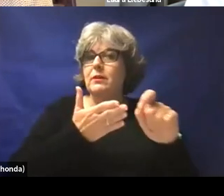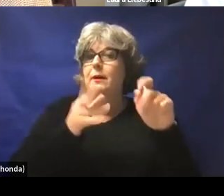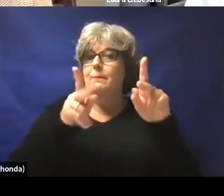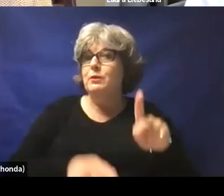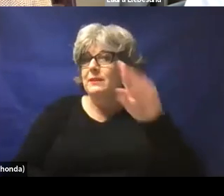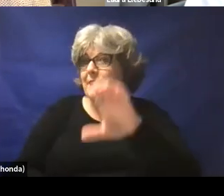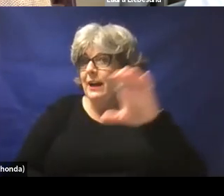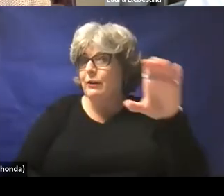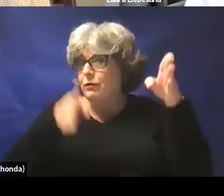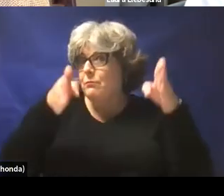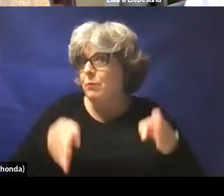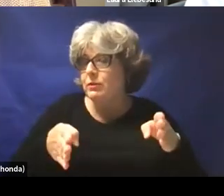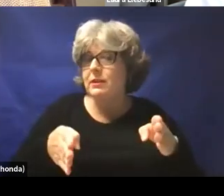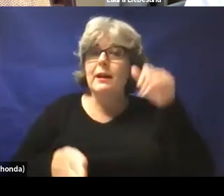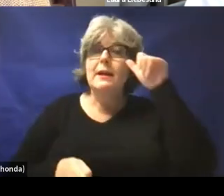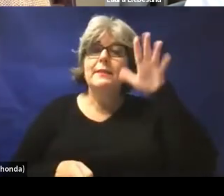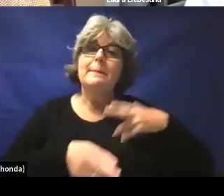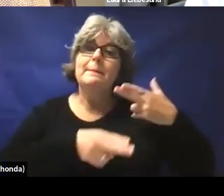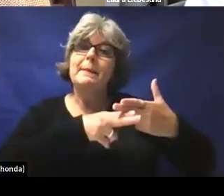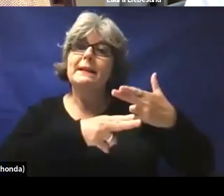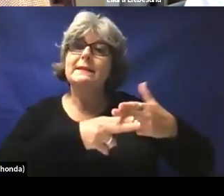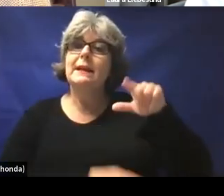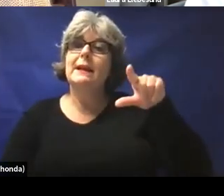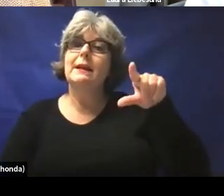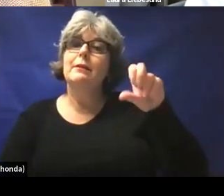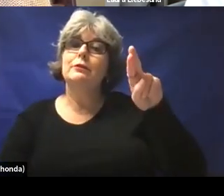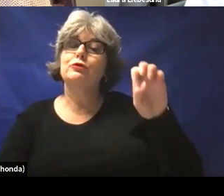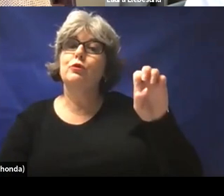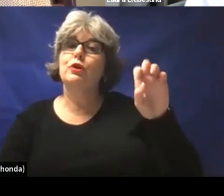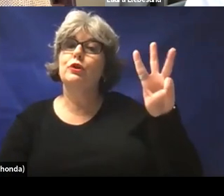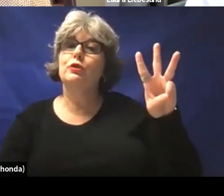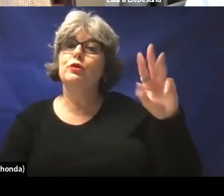he worked. That man's name was George Herbert Walker.